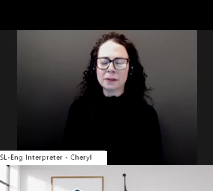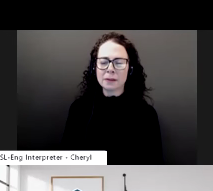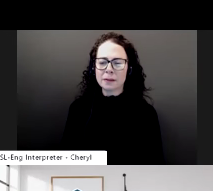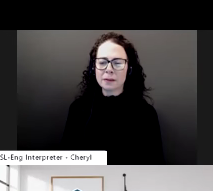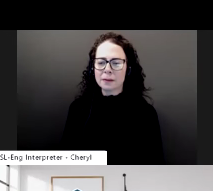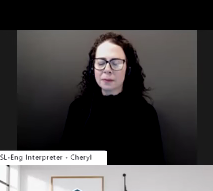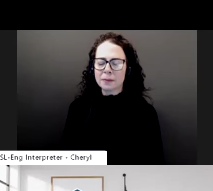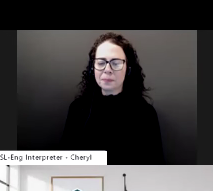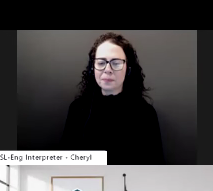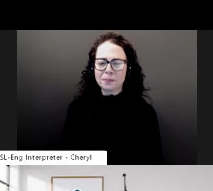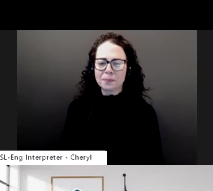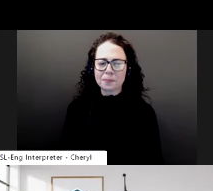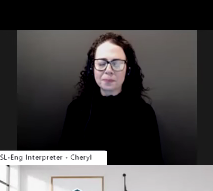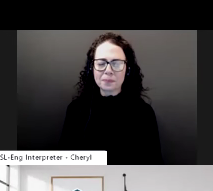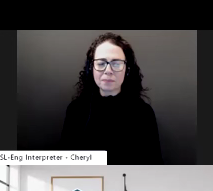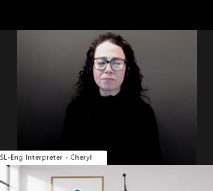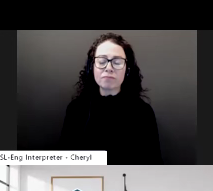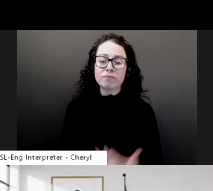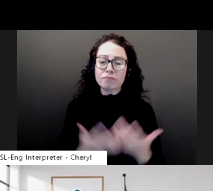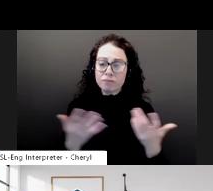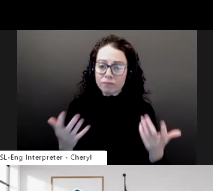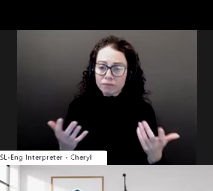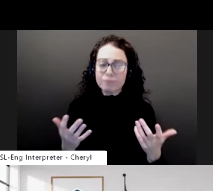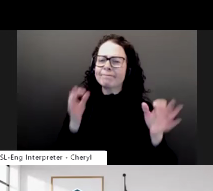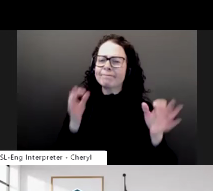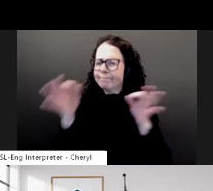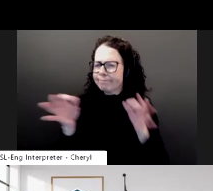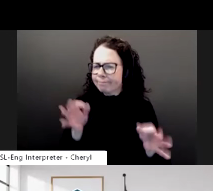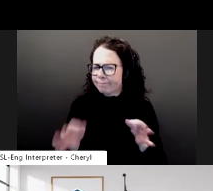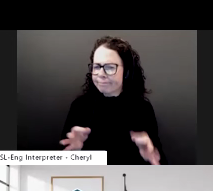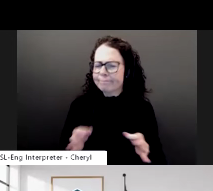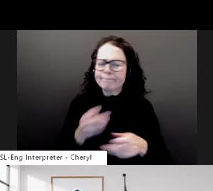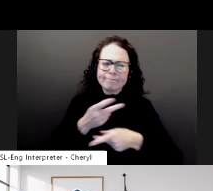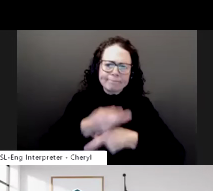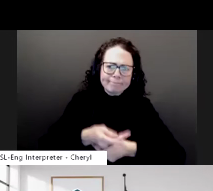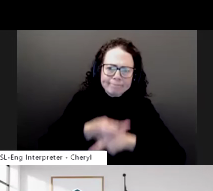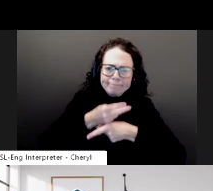explaining to people why they should stay away from scams and